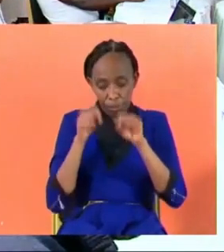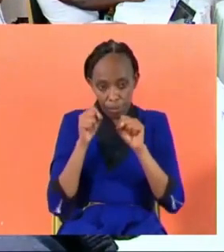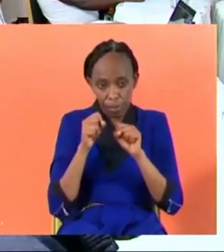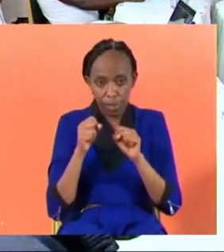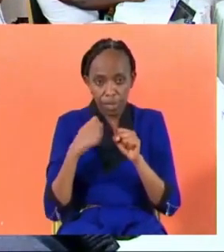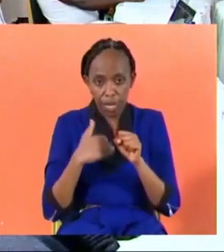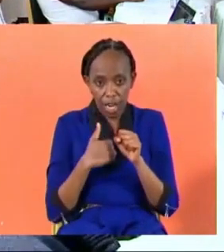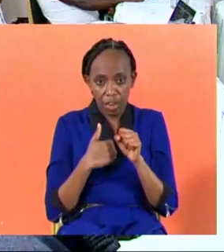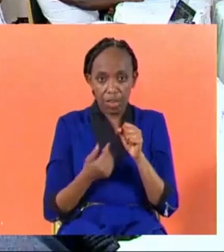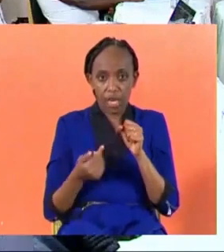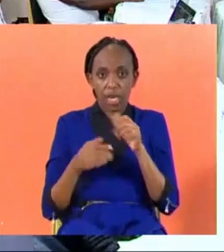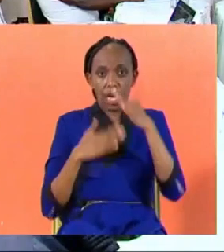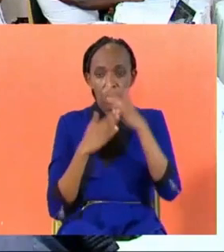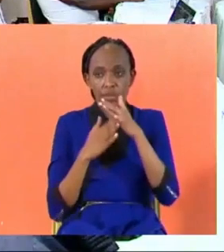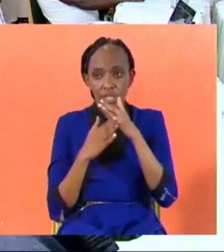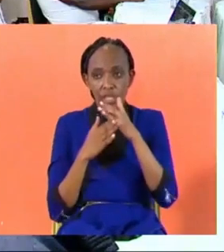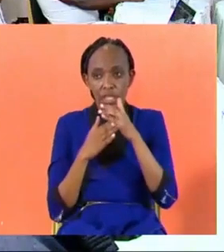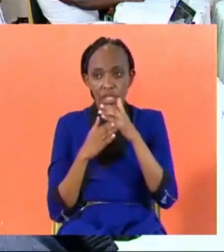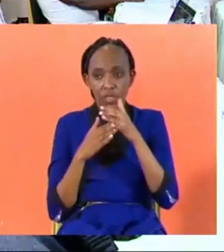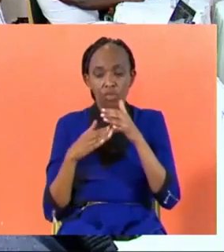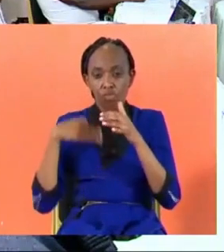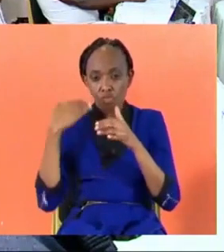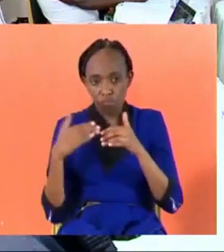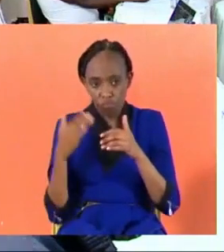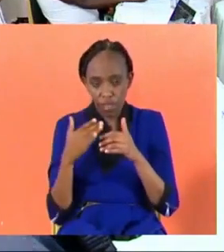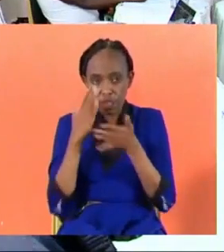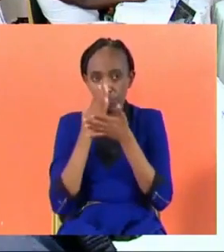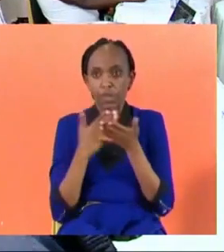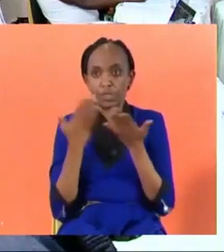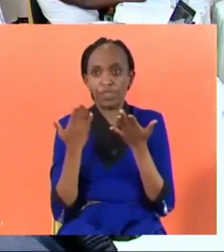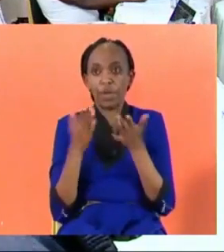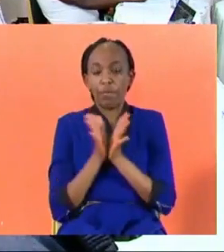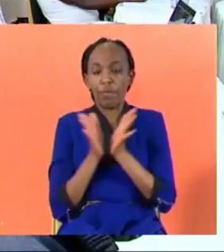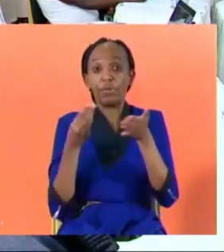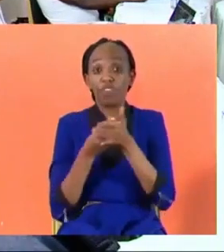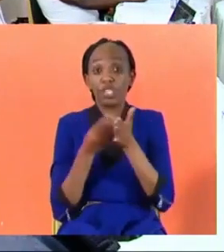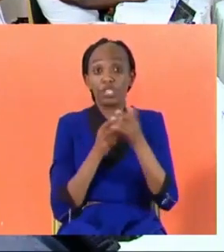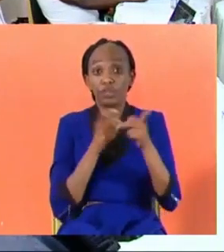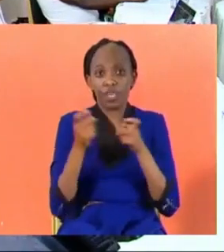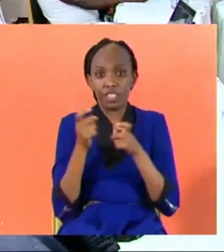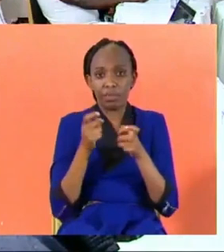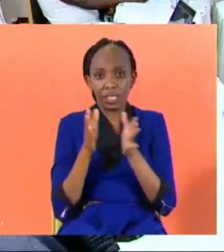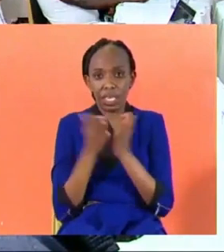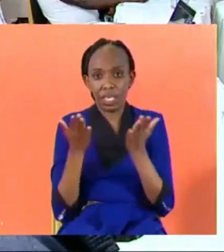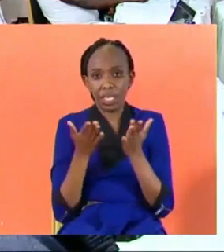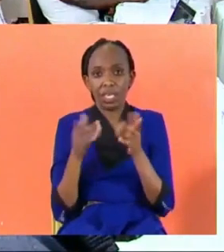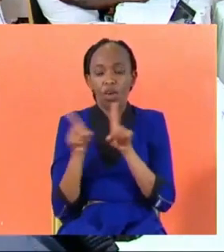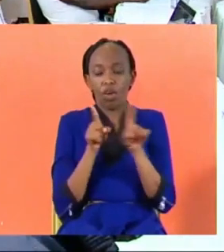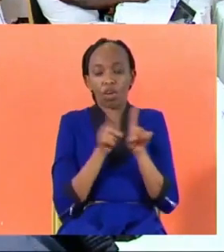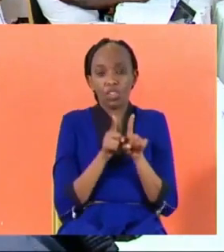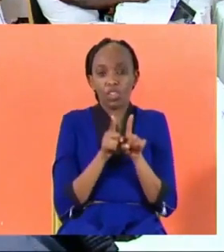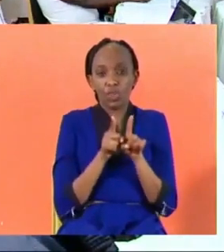have accountability. The key point which you want to highlight is part of the public finance management, and also,